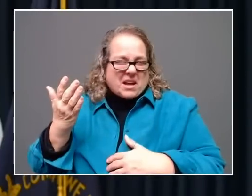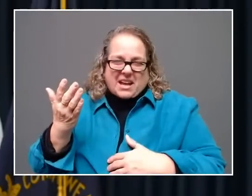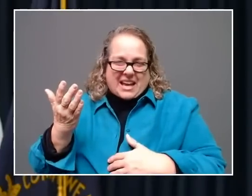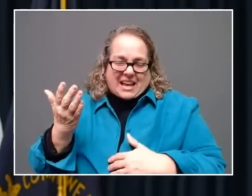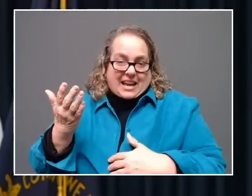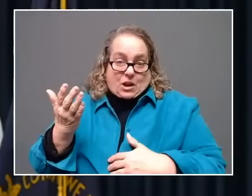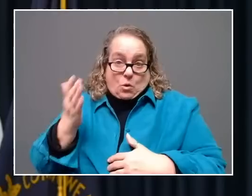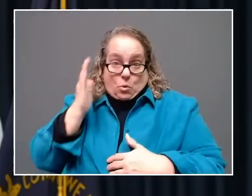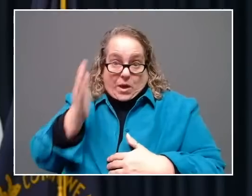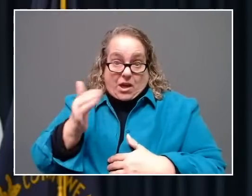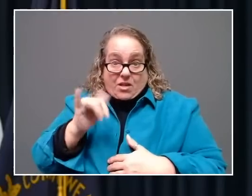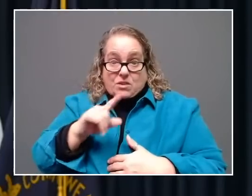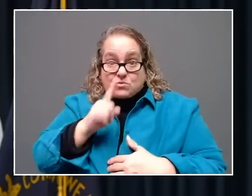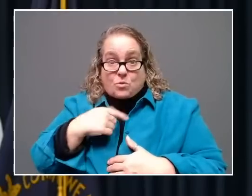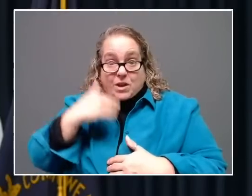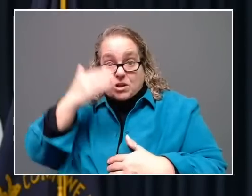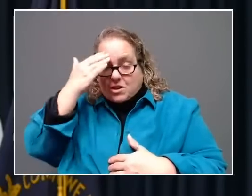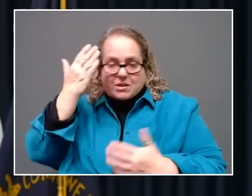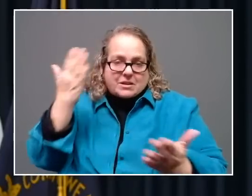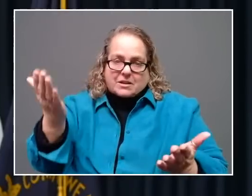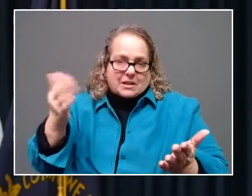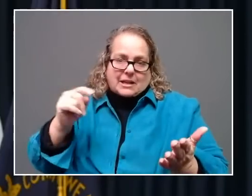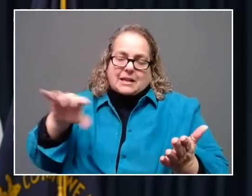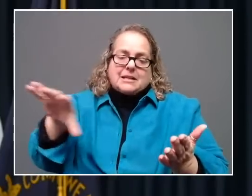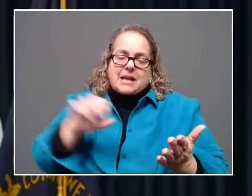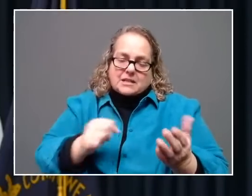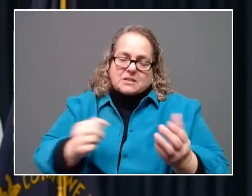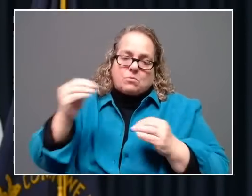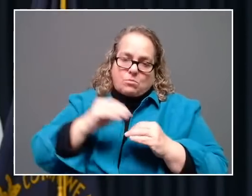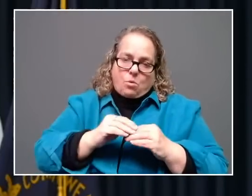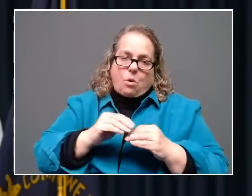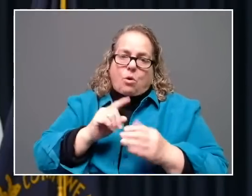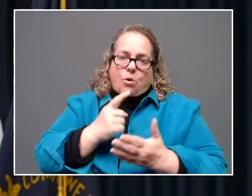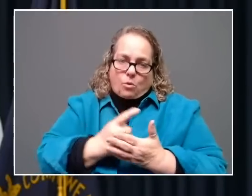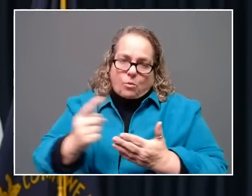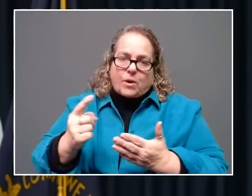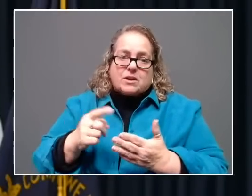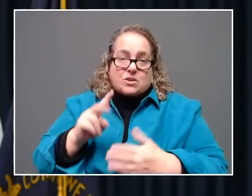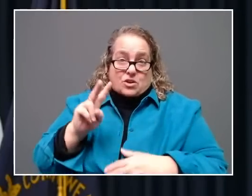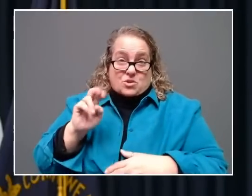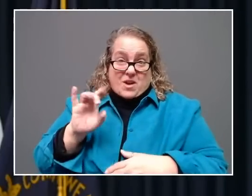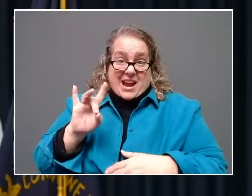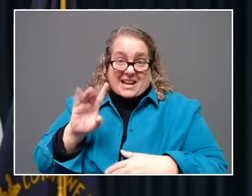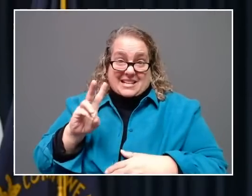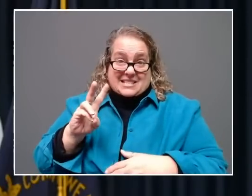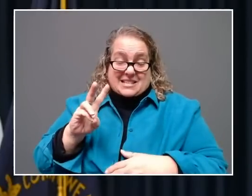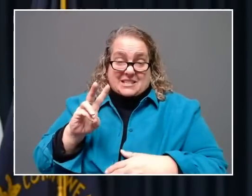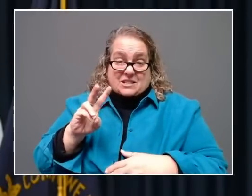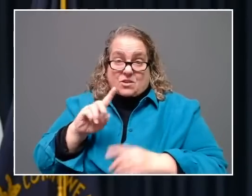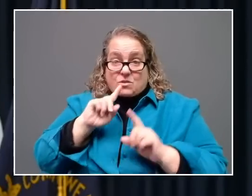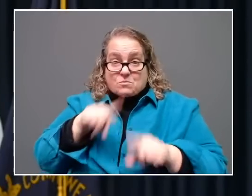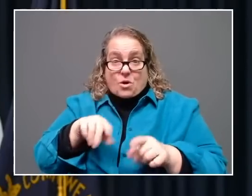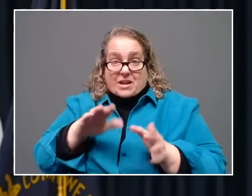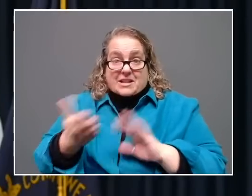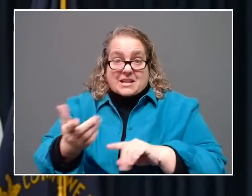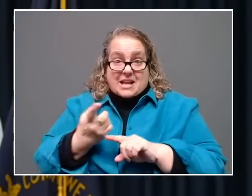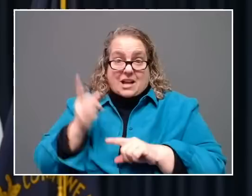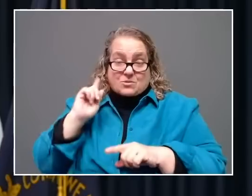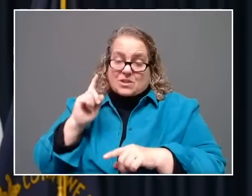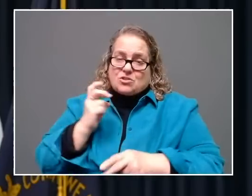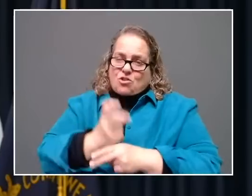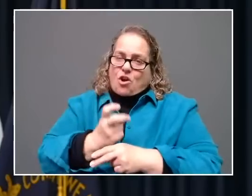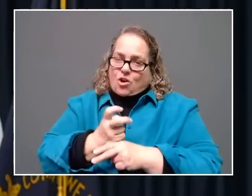point. Certainly 286 reported deaths last week. I think it's hard to call something endemic that did